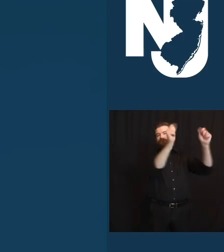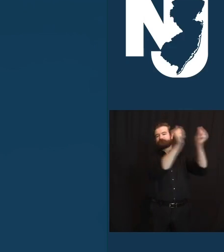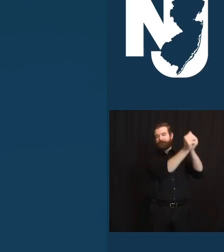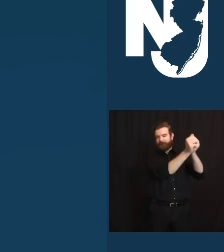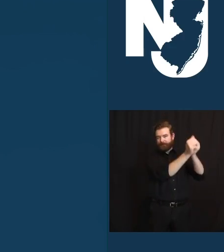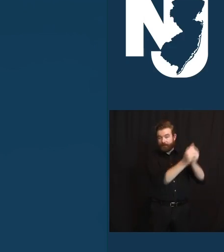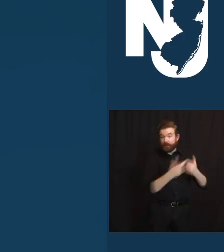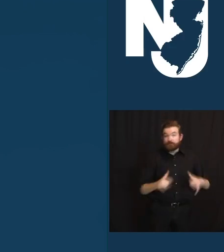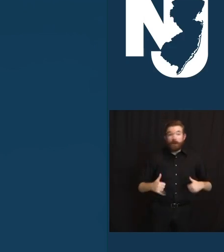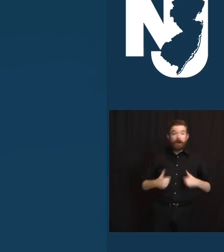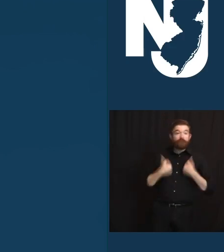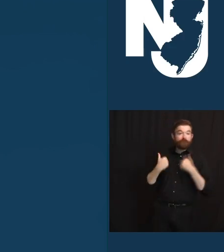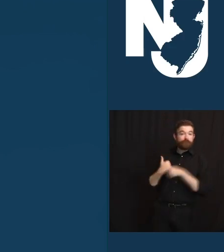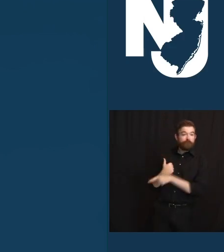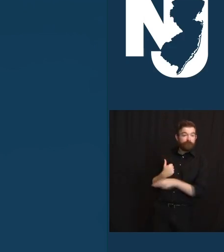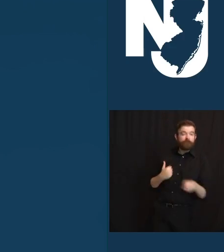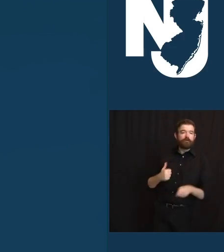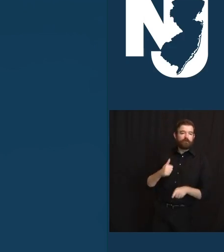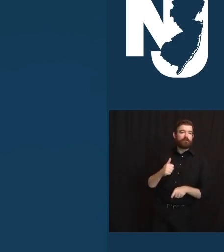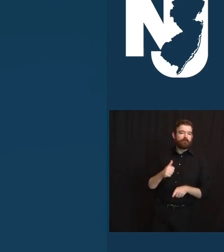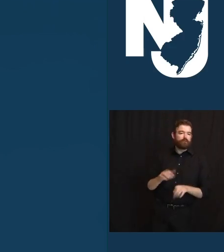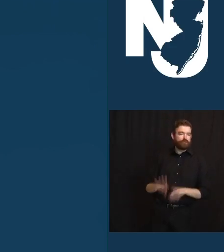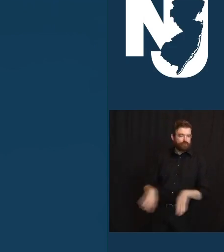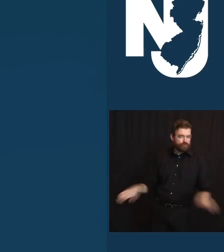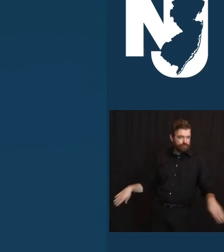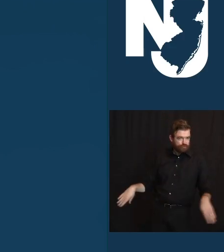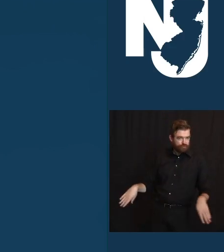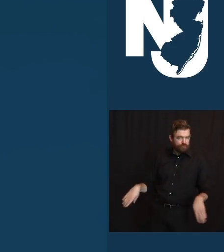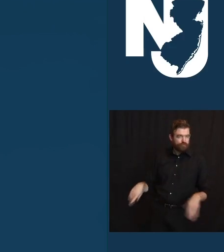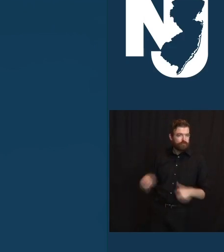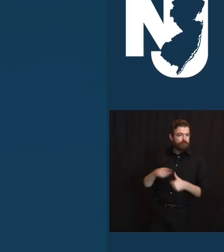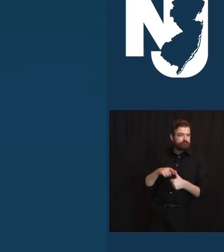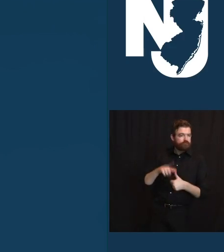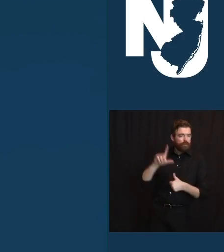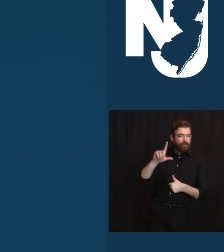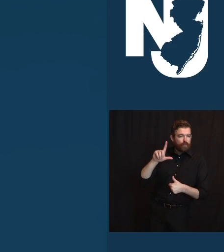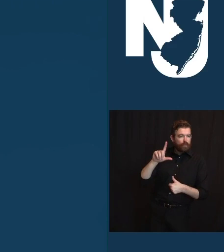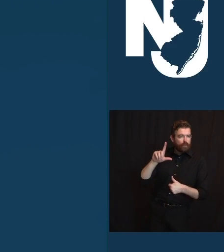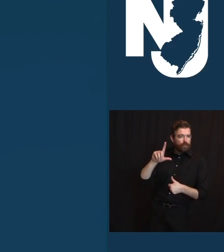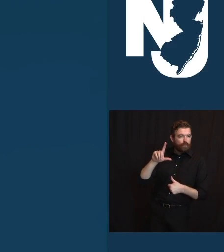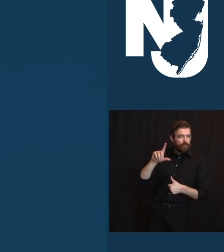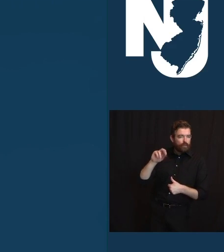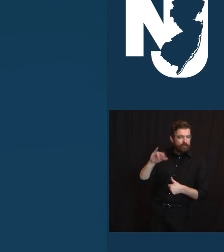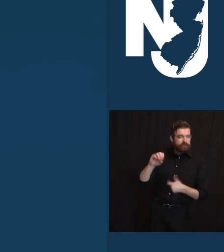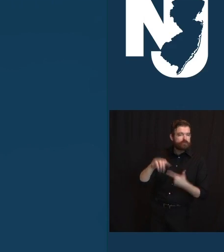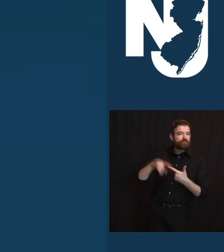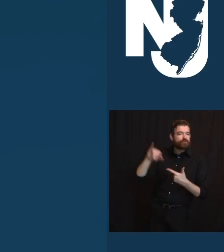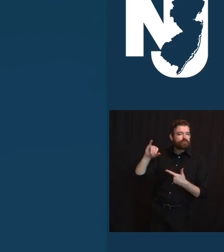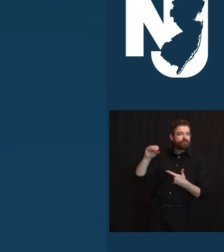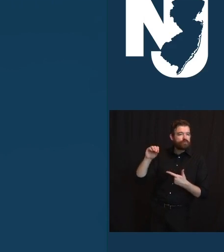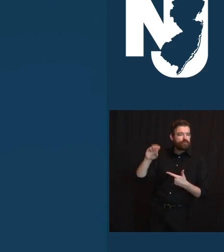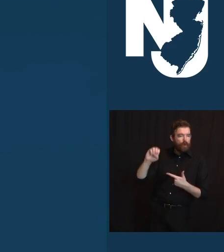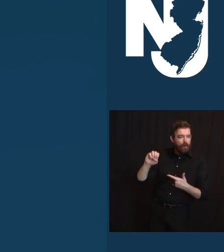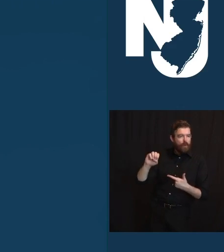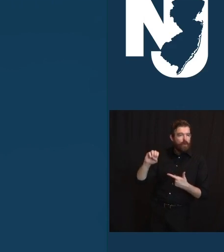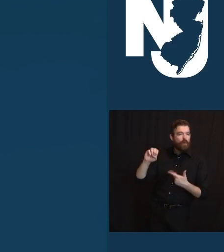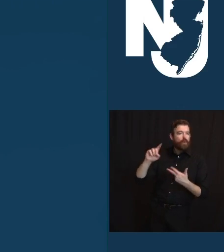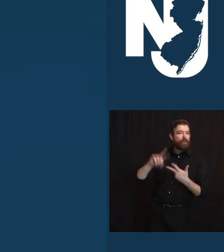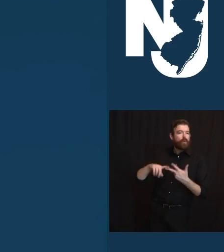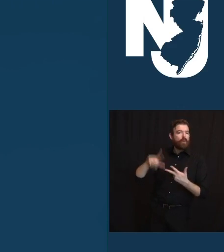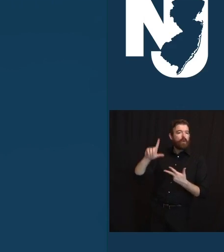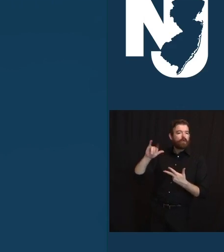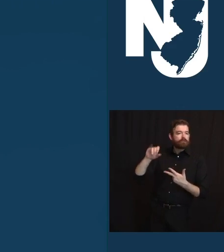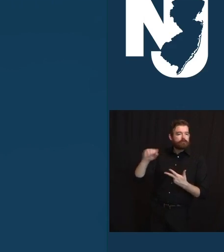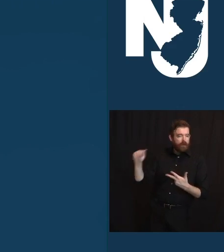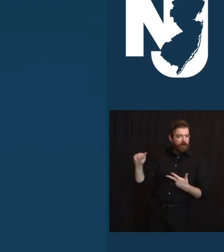I spoke with Joe yesterday, and Lisa, and their spouses, grandchildren, Ashley, Benjamin, Carrie, Christopher, Gina, Frank, and